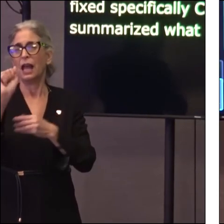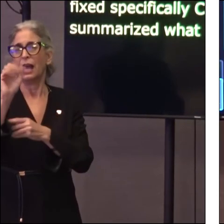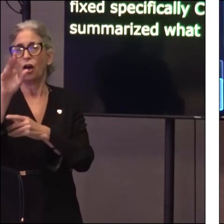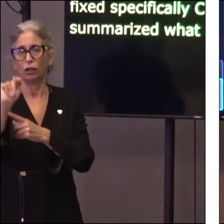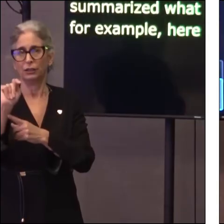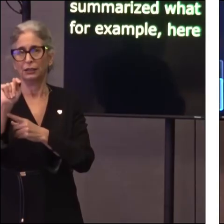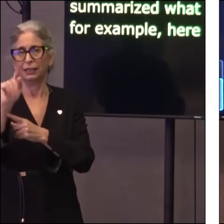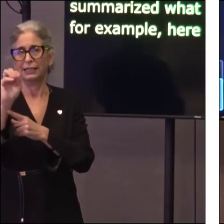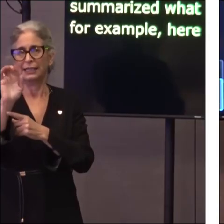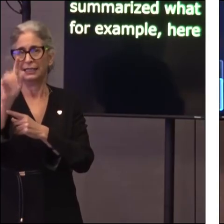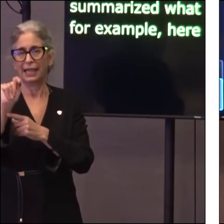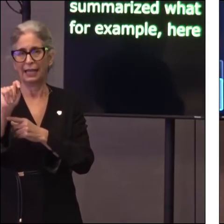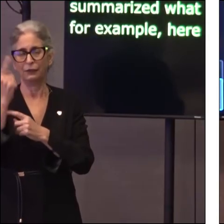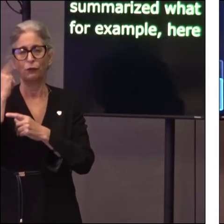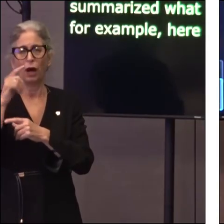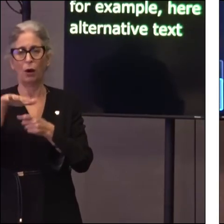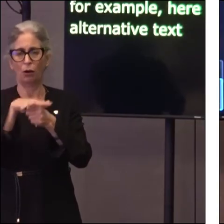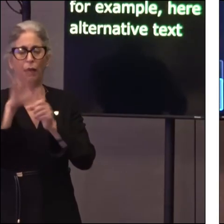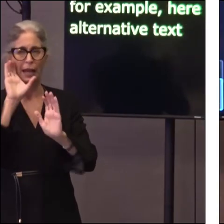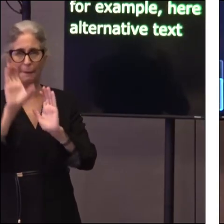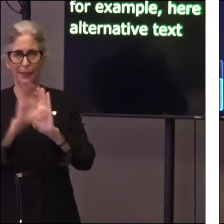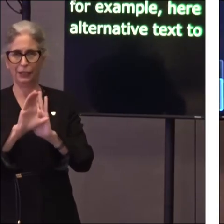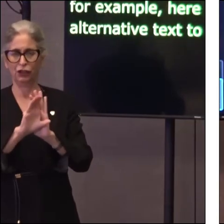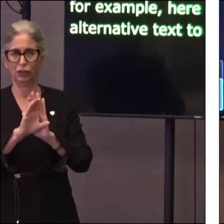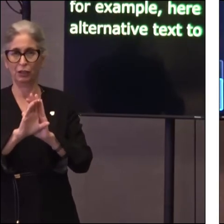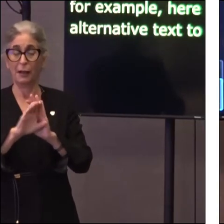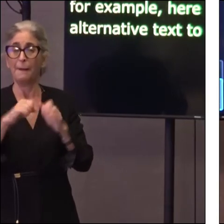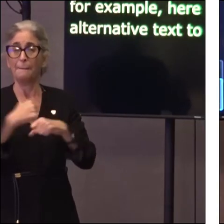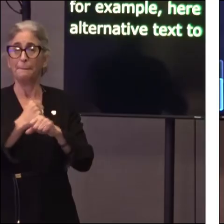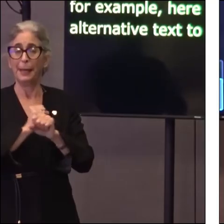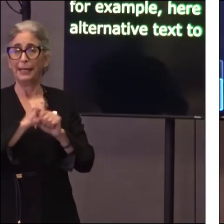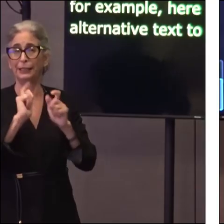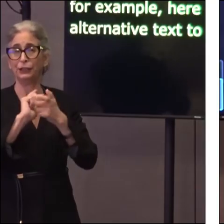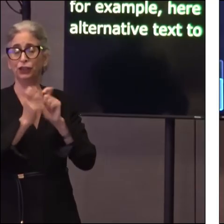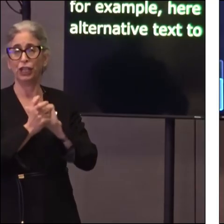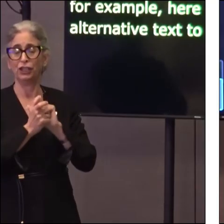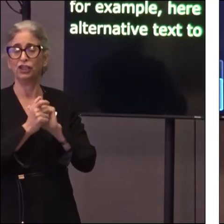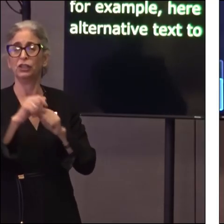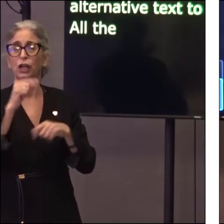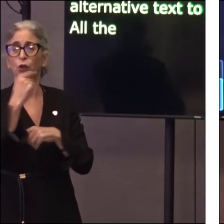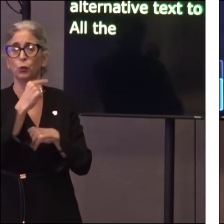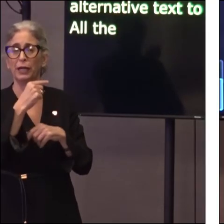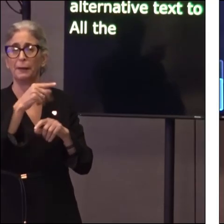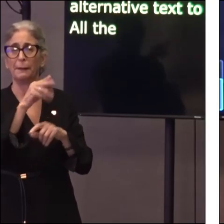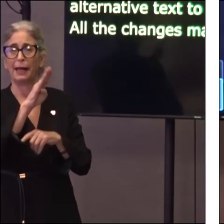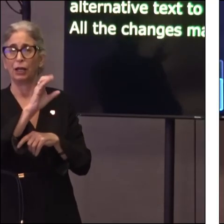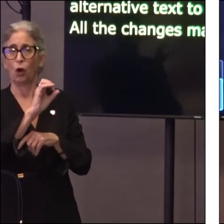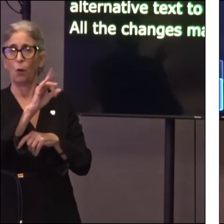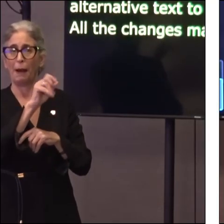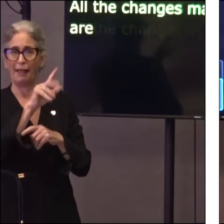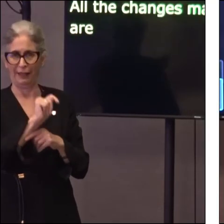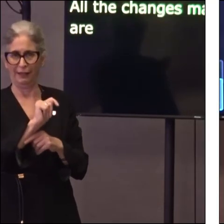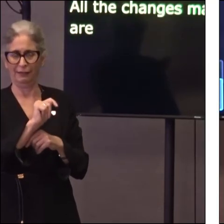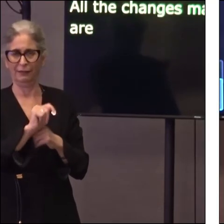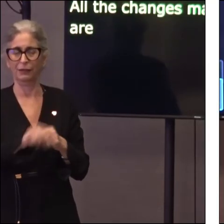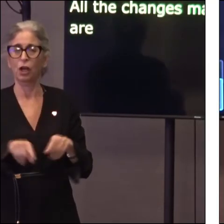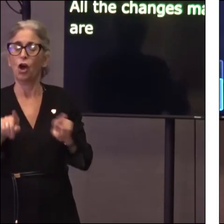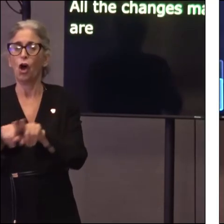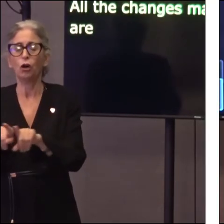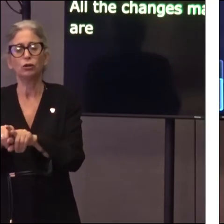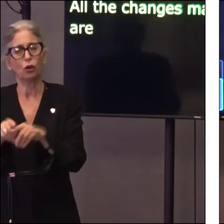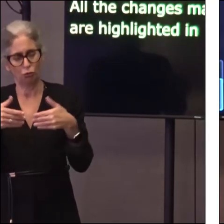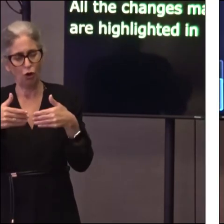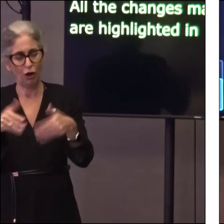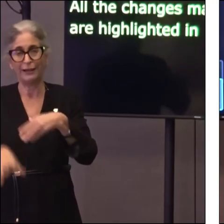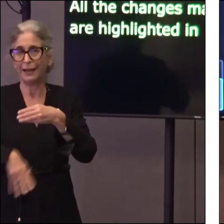to my logo image. All the changes made by Copilot are highlighted in green in my code. It's also gone ahead